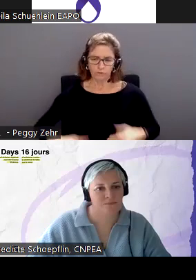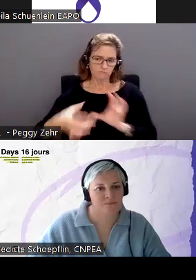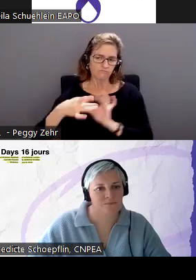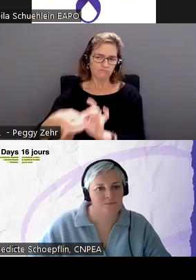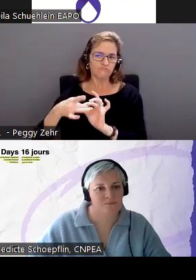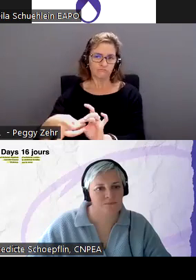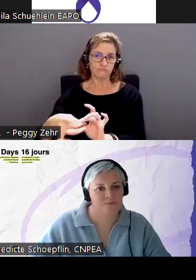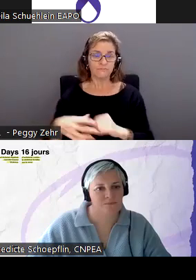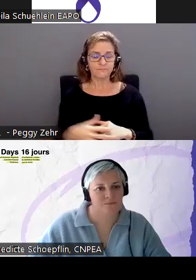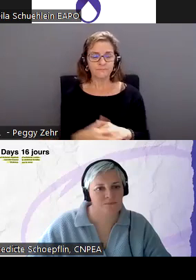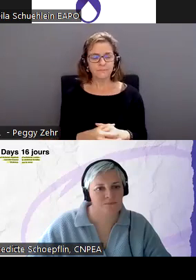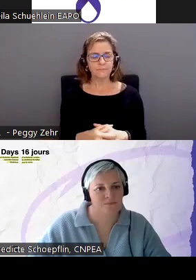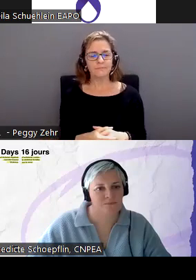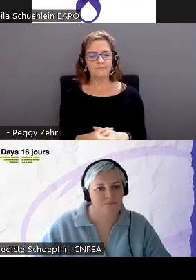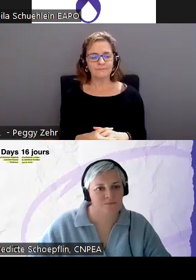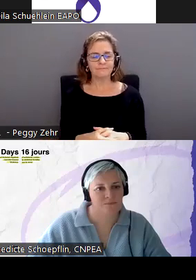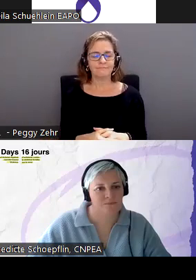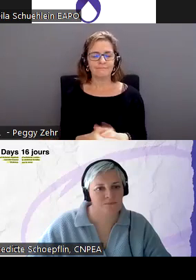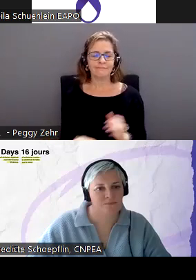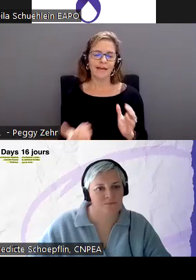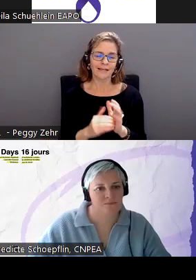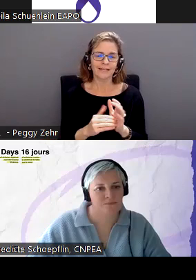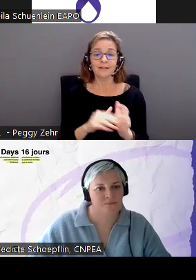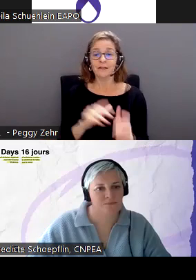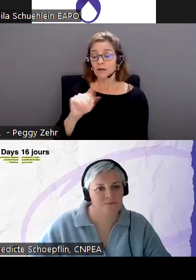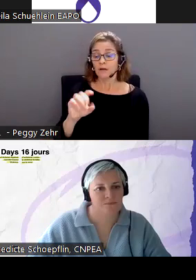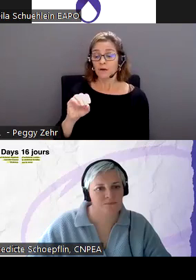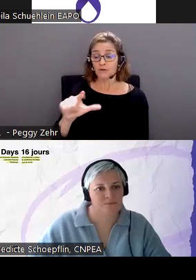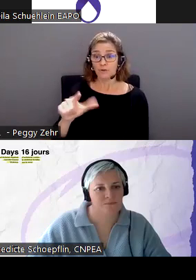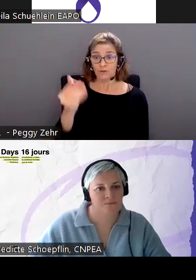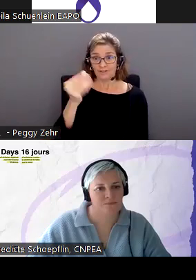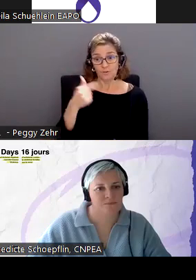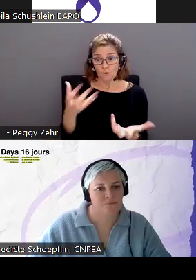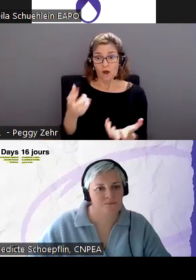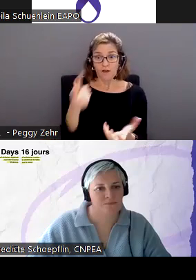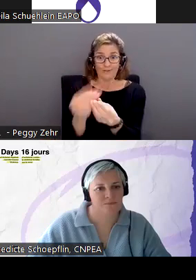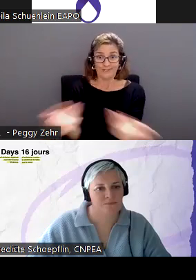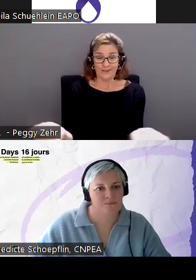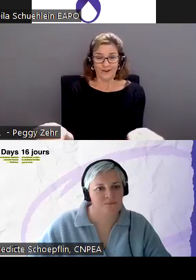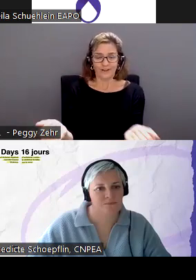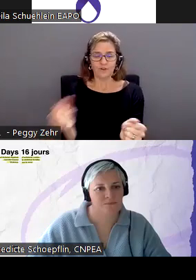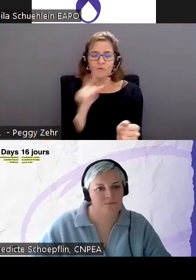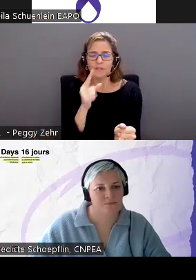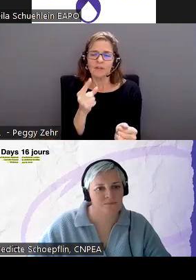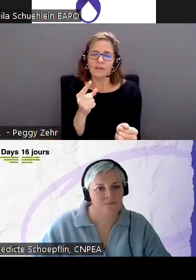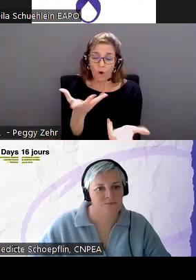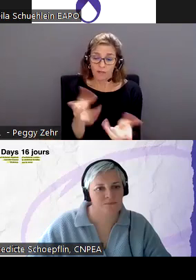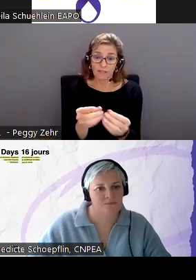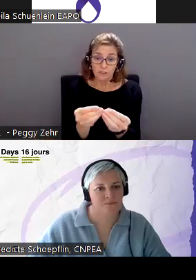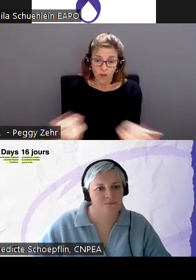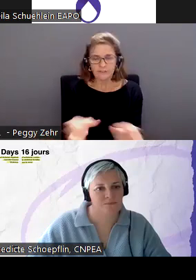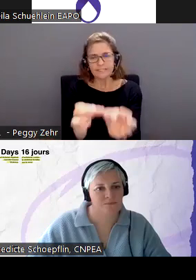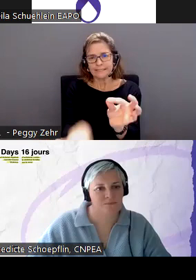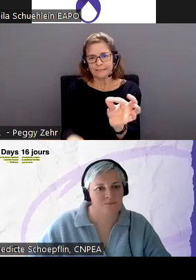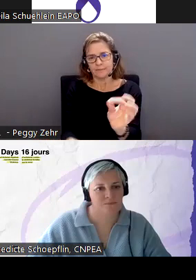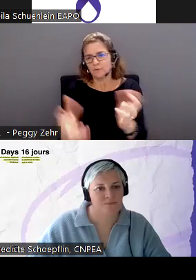that, the tool that we want, the thing that we want is the idea of a simple solution. If you